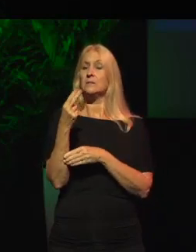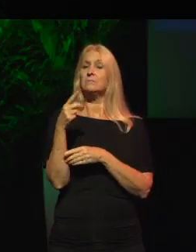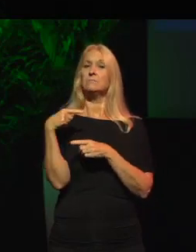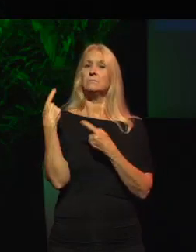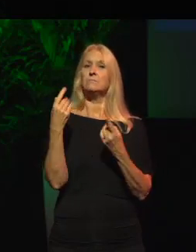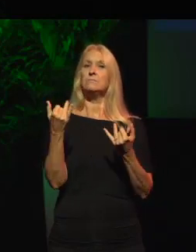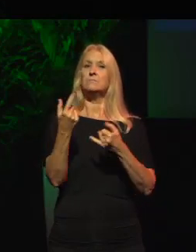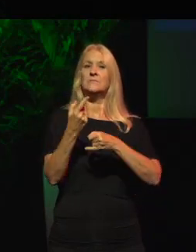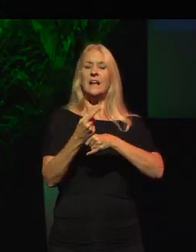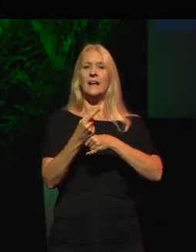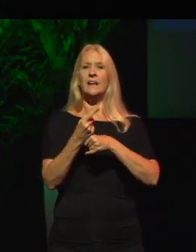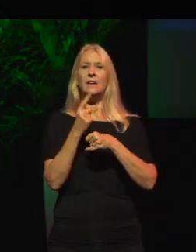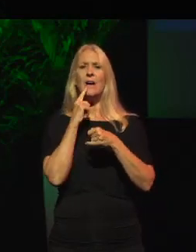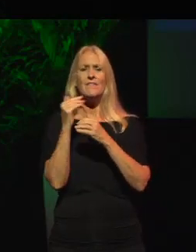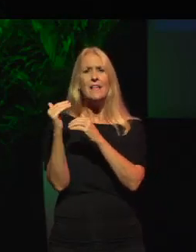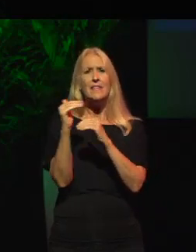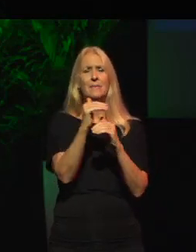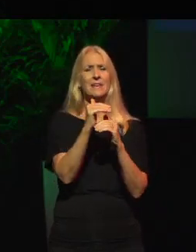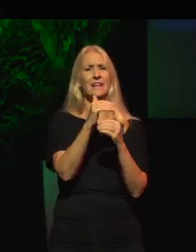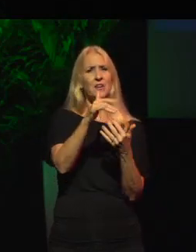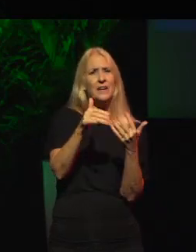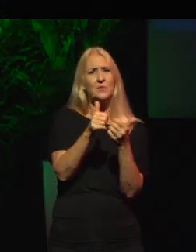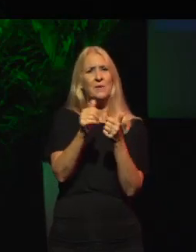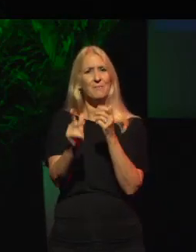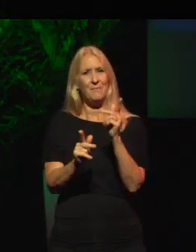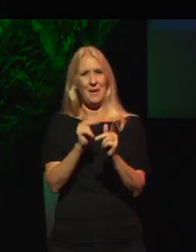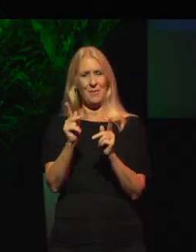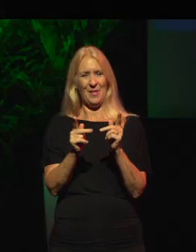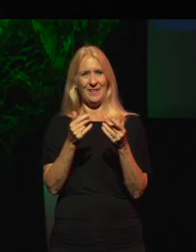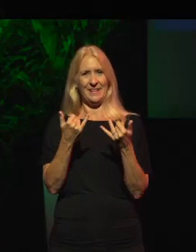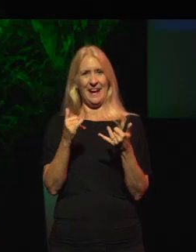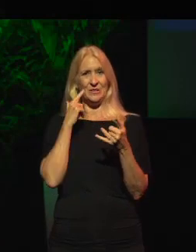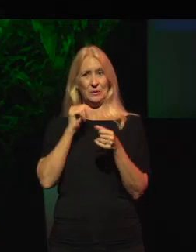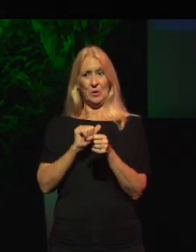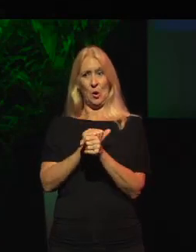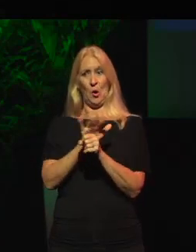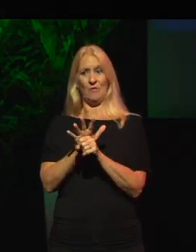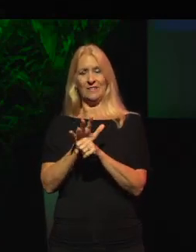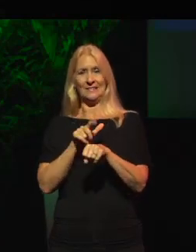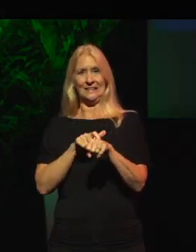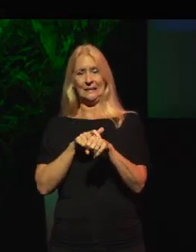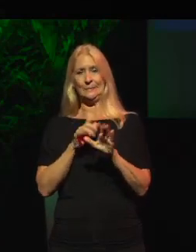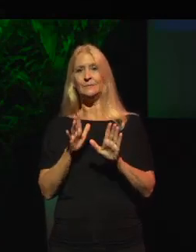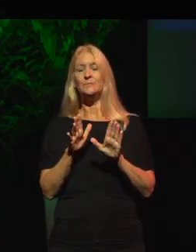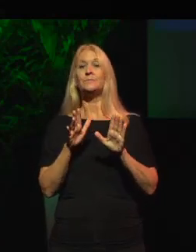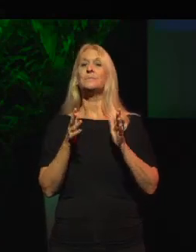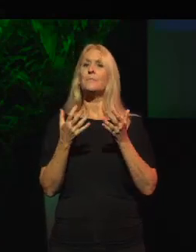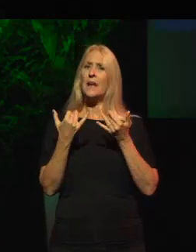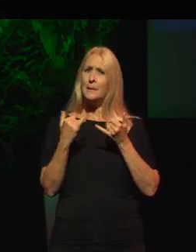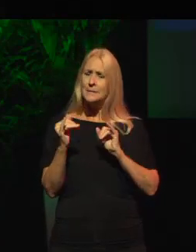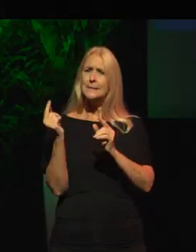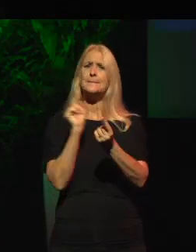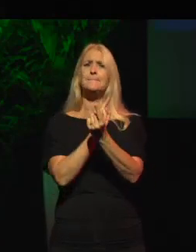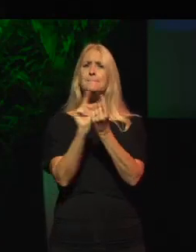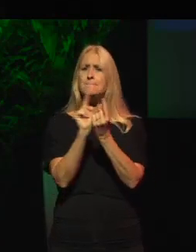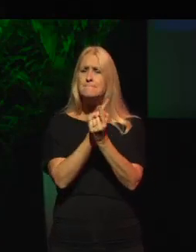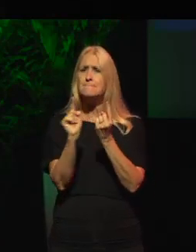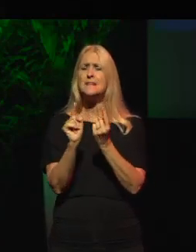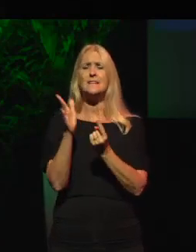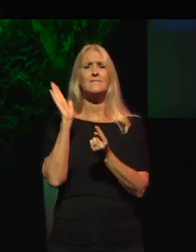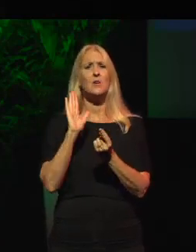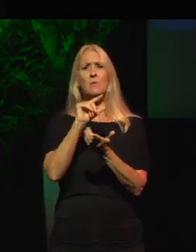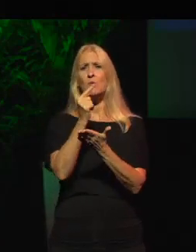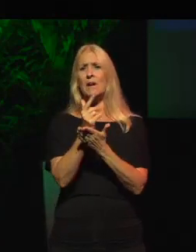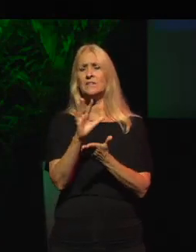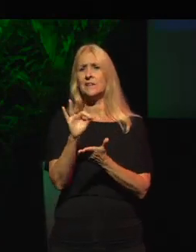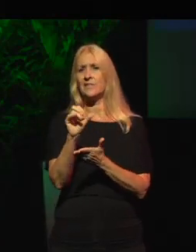fact, even in the limited interactions I've had with people during the COVID season, I am still encountering FSCJ alums and